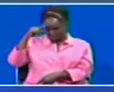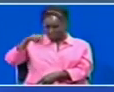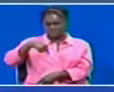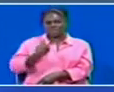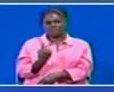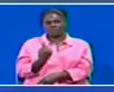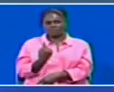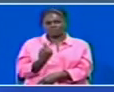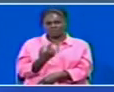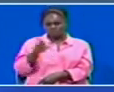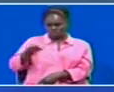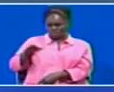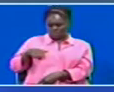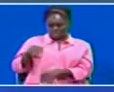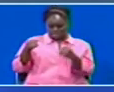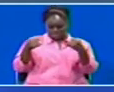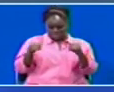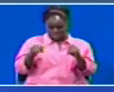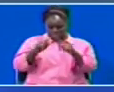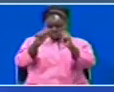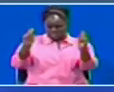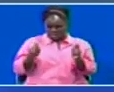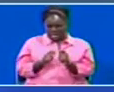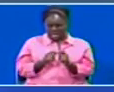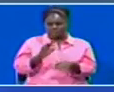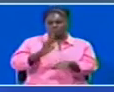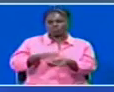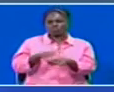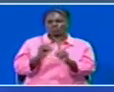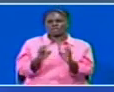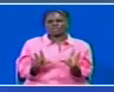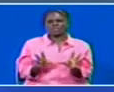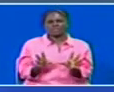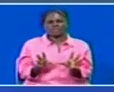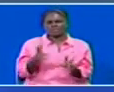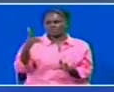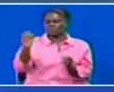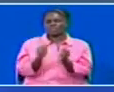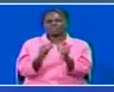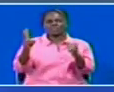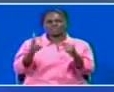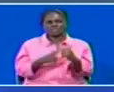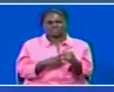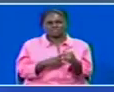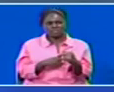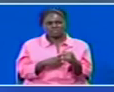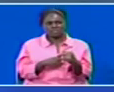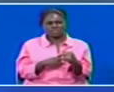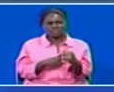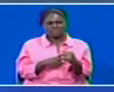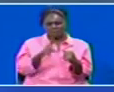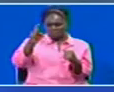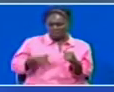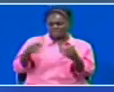us, particularly as women, tribe does not favor women. Tribe is patriarchal. 2017. It doesn't favor women, so we must move away from